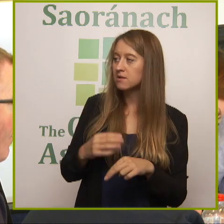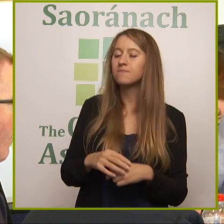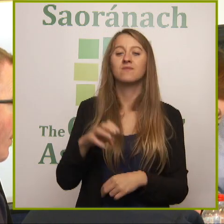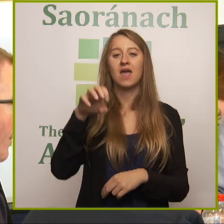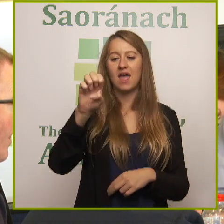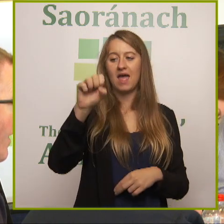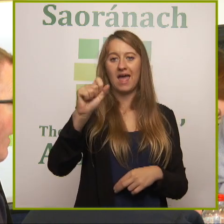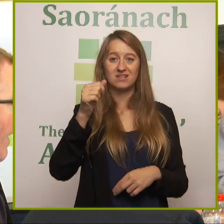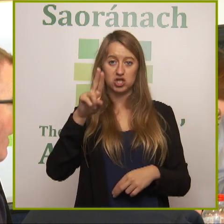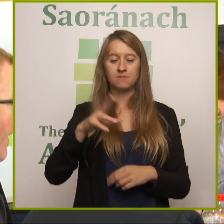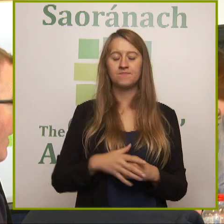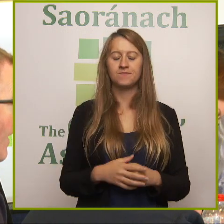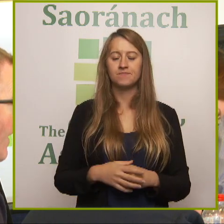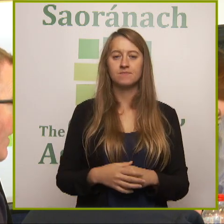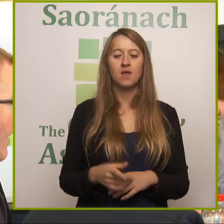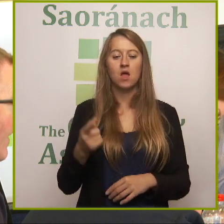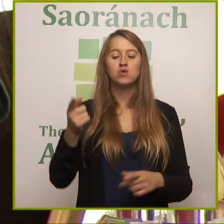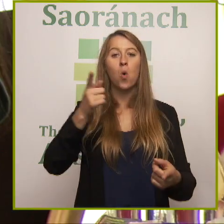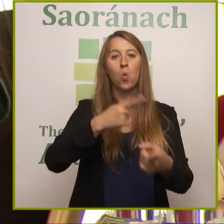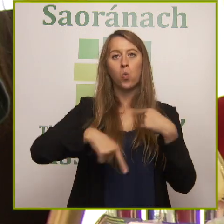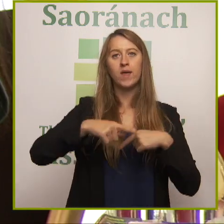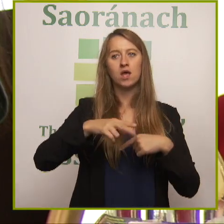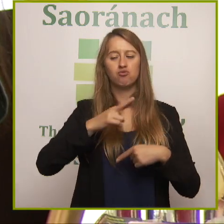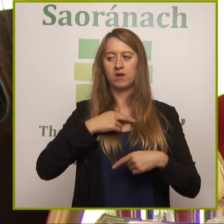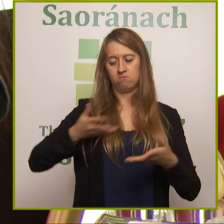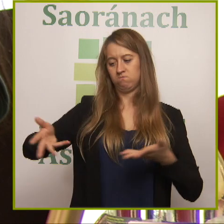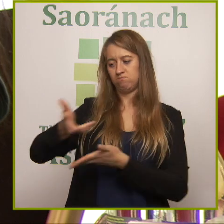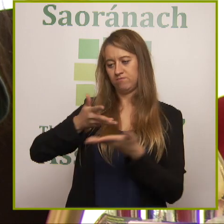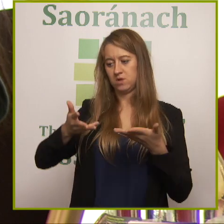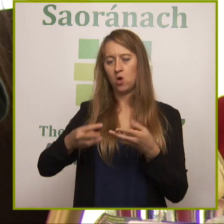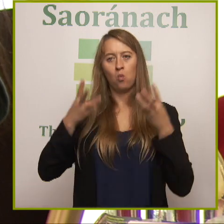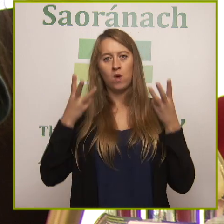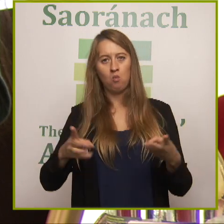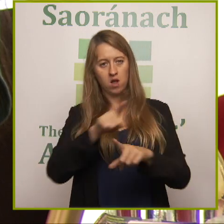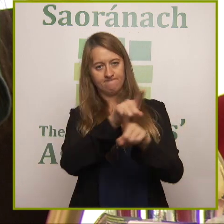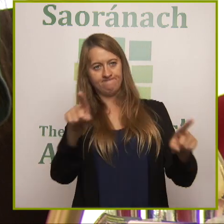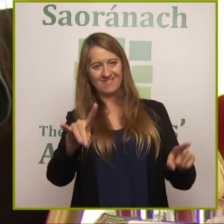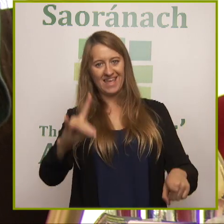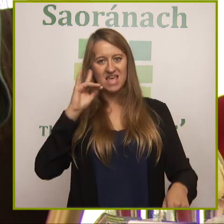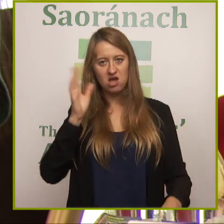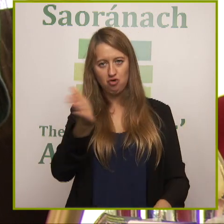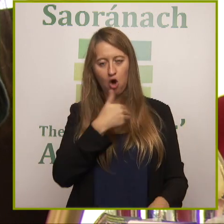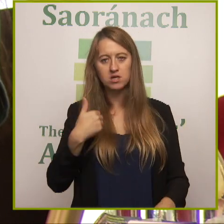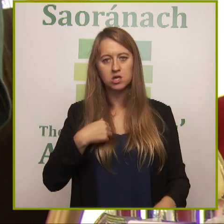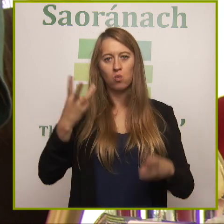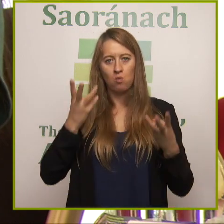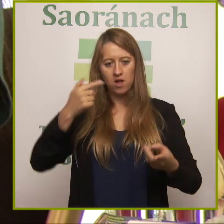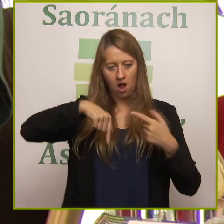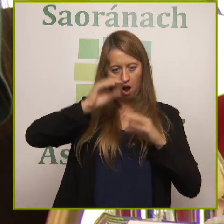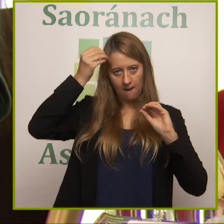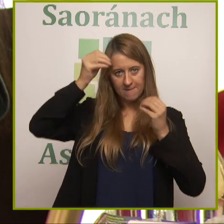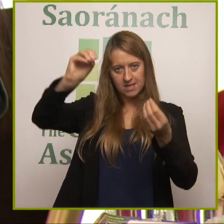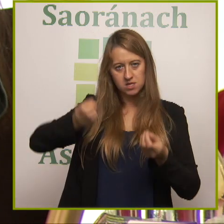Most of us said that we kind of want to be heard, like we want our opinions to be listened to and not just forgotten straight after this is all